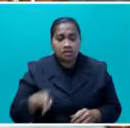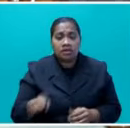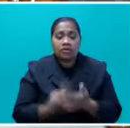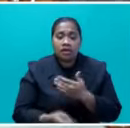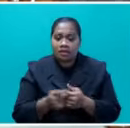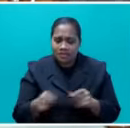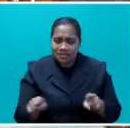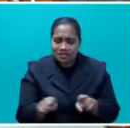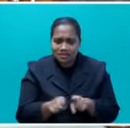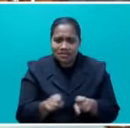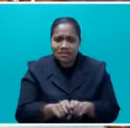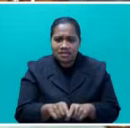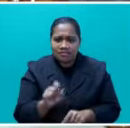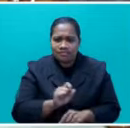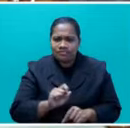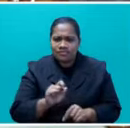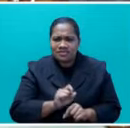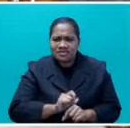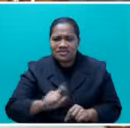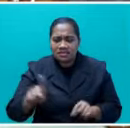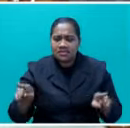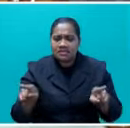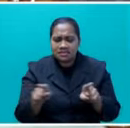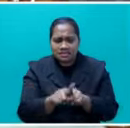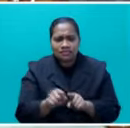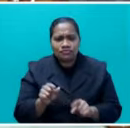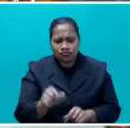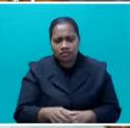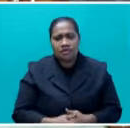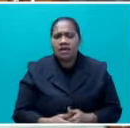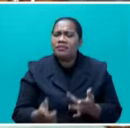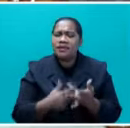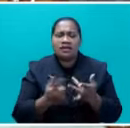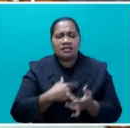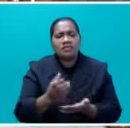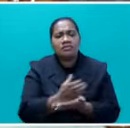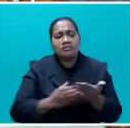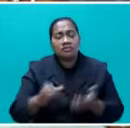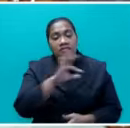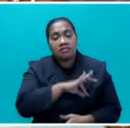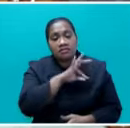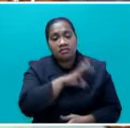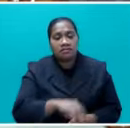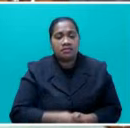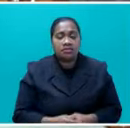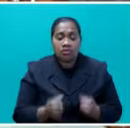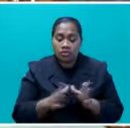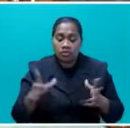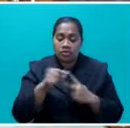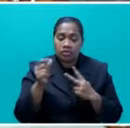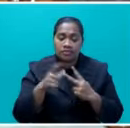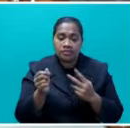same signal over the same frequency channel. What are the consumer benefits, Mr. Speaker, sir? Wider choice of programming and services, including